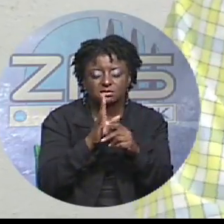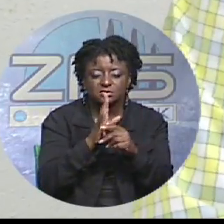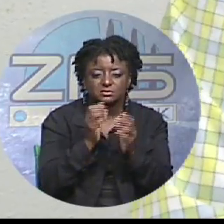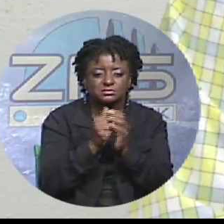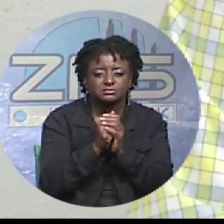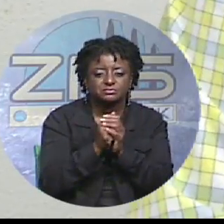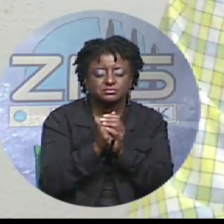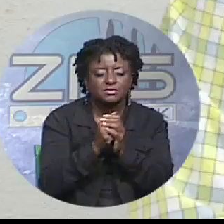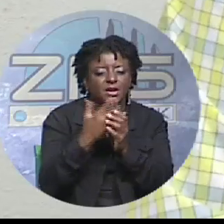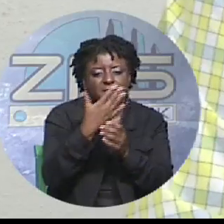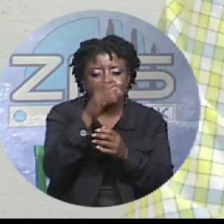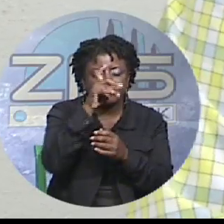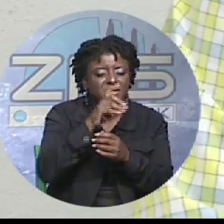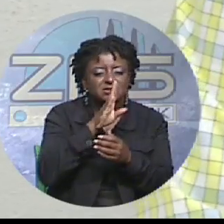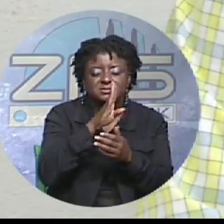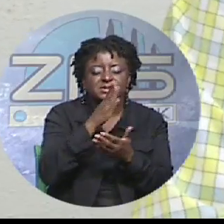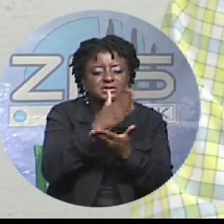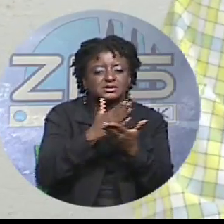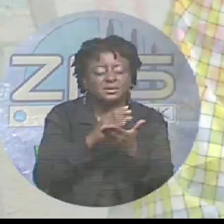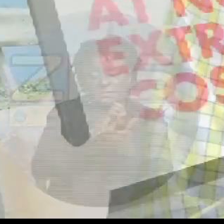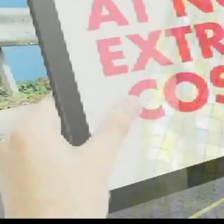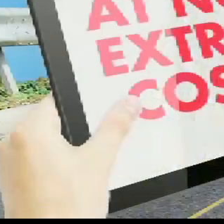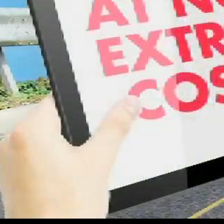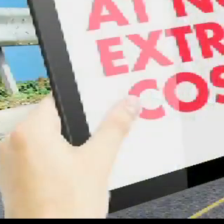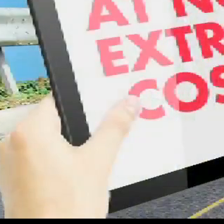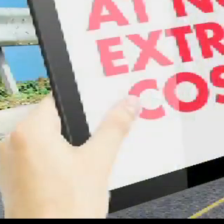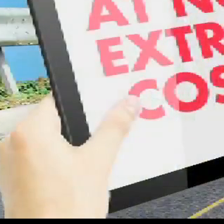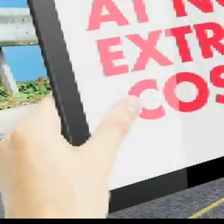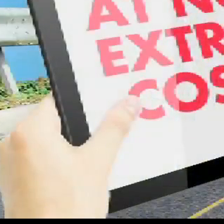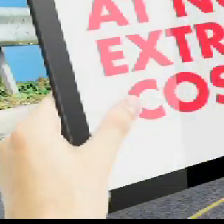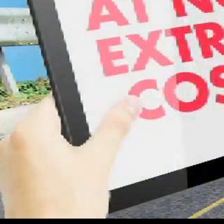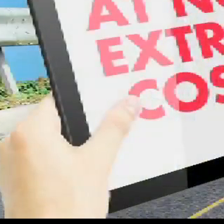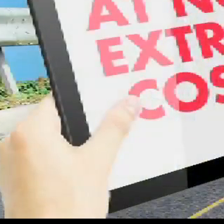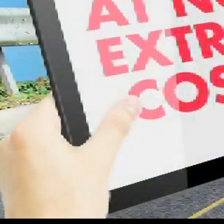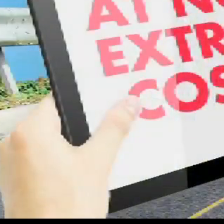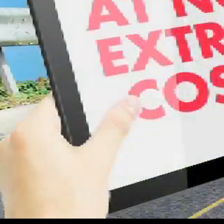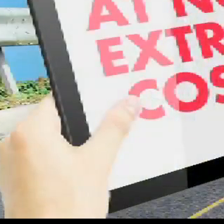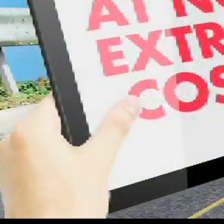some culmination of talks. This portion of the